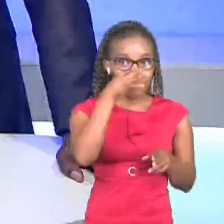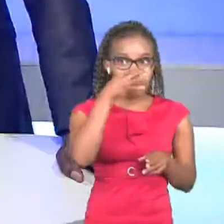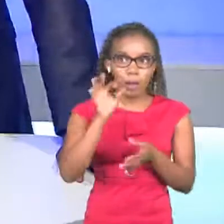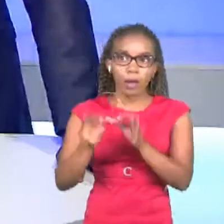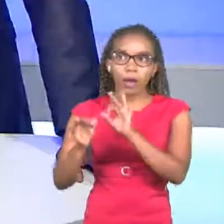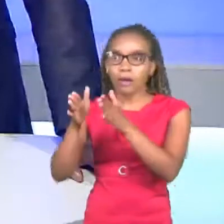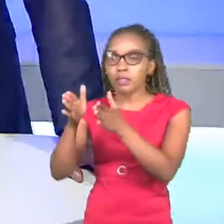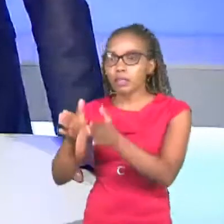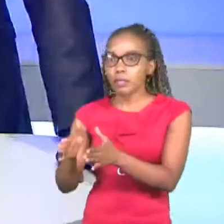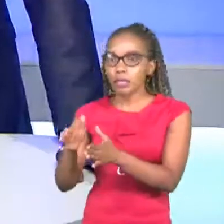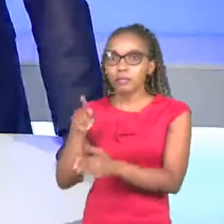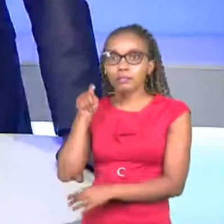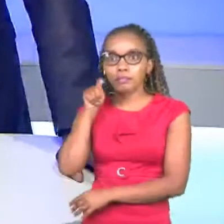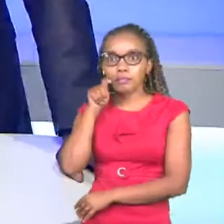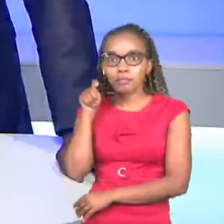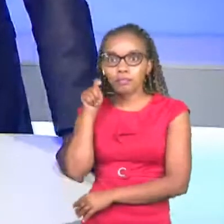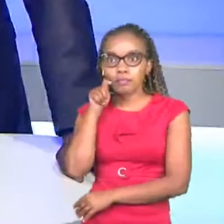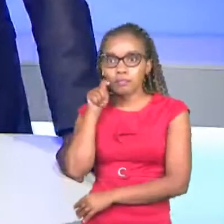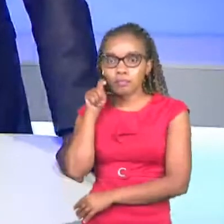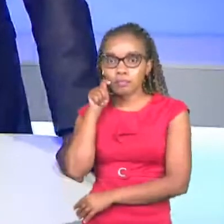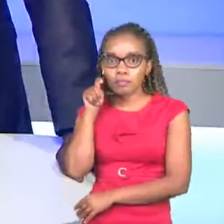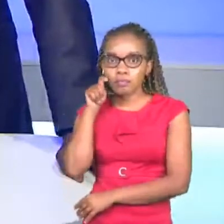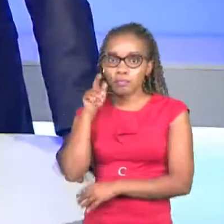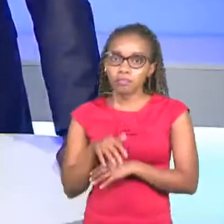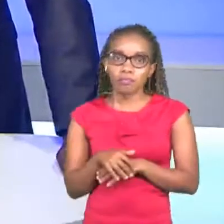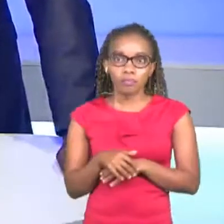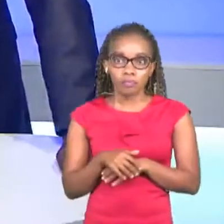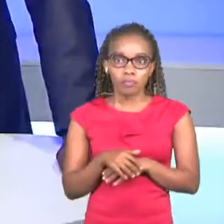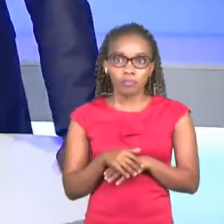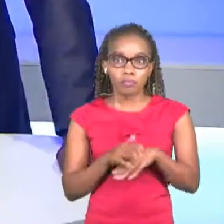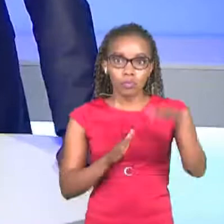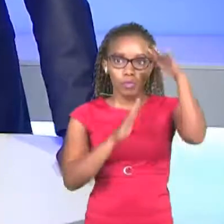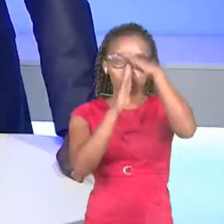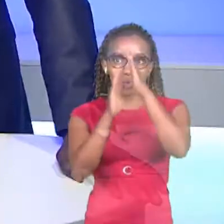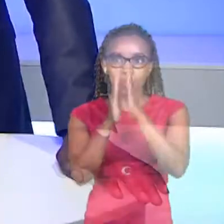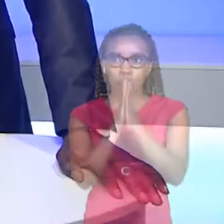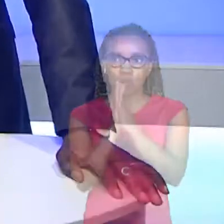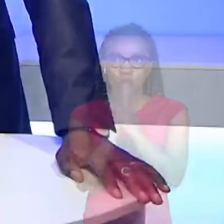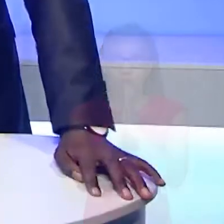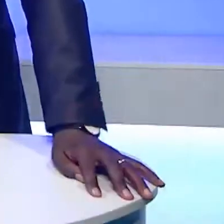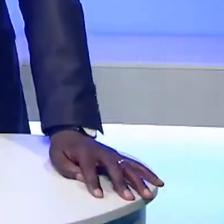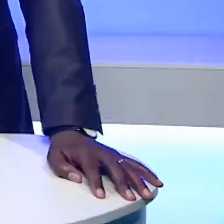language interpreter tonight is Teresia Washira, and these are the highlights.